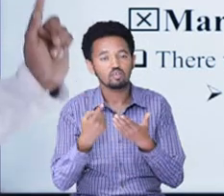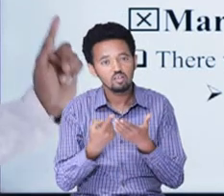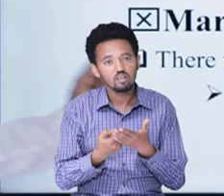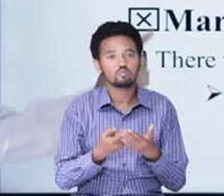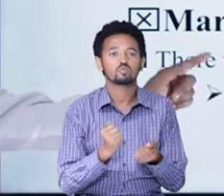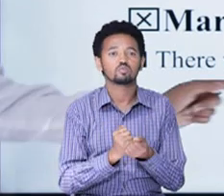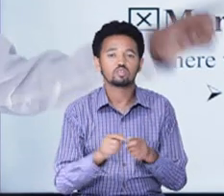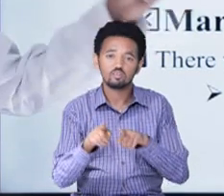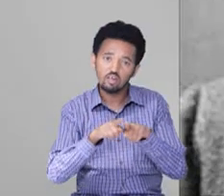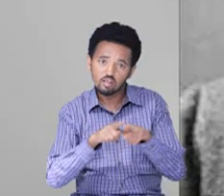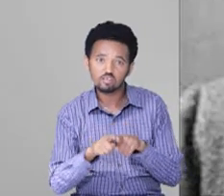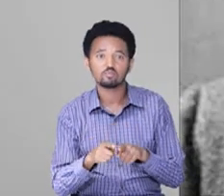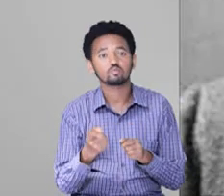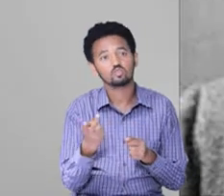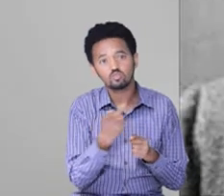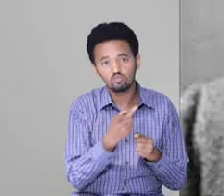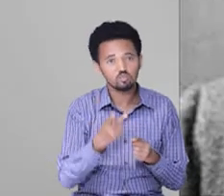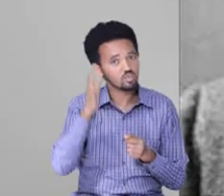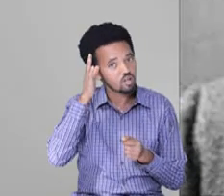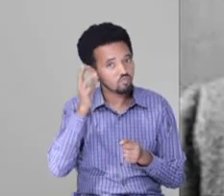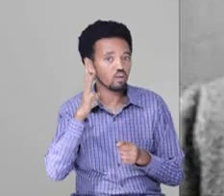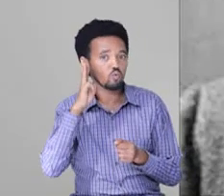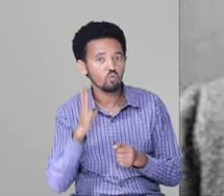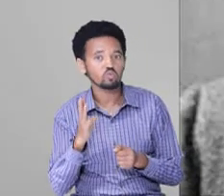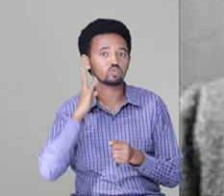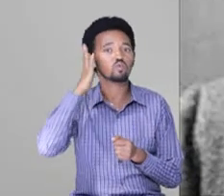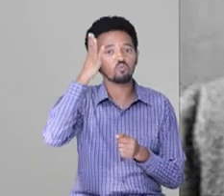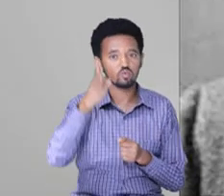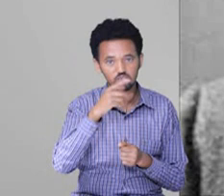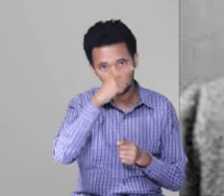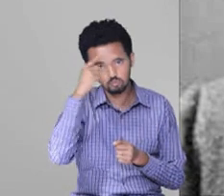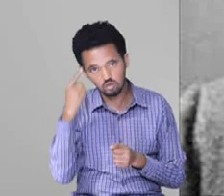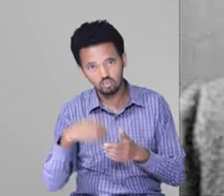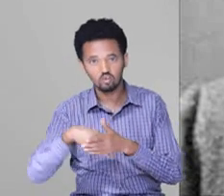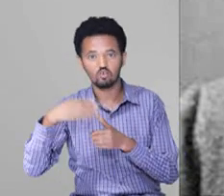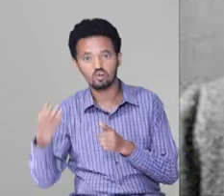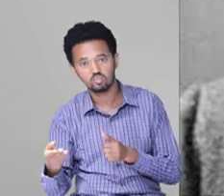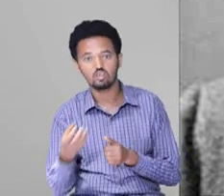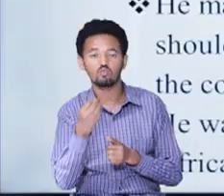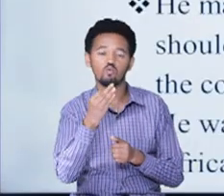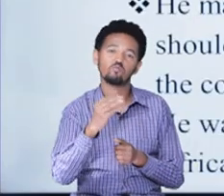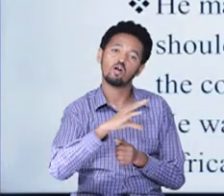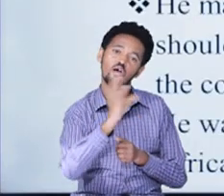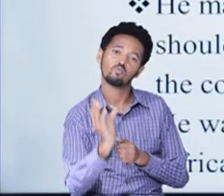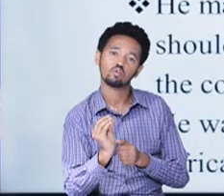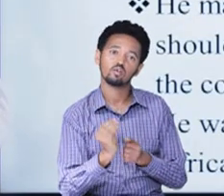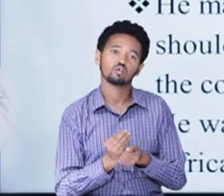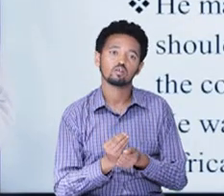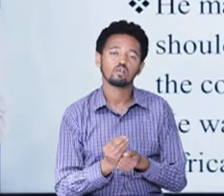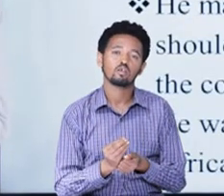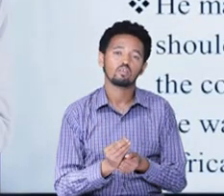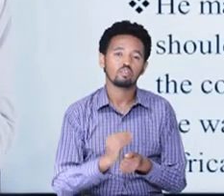a disagreement between Du Bois and Garvey was on the future of black outside from Africa.